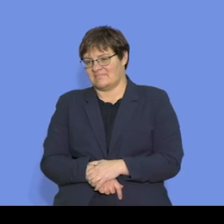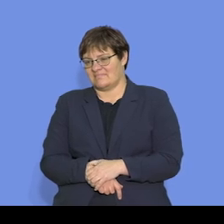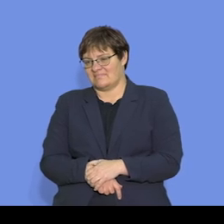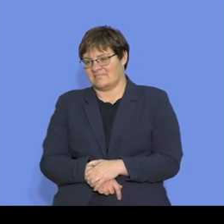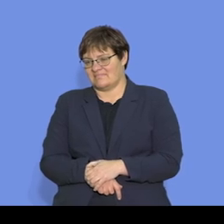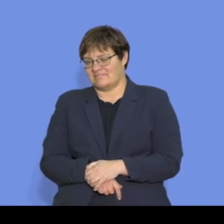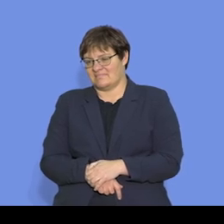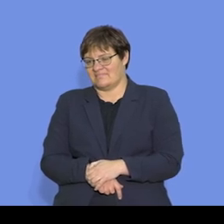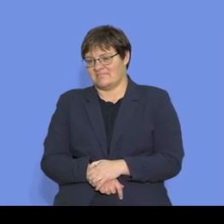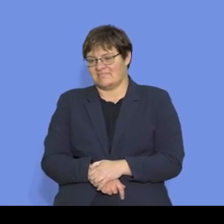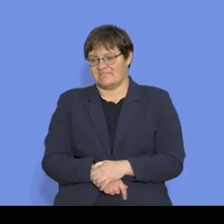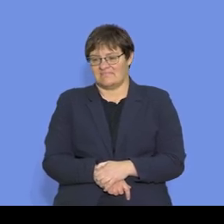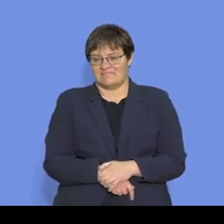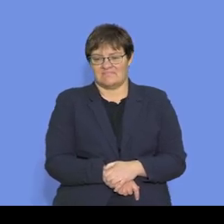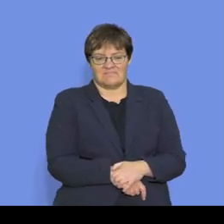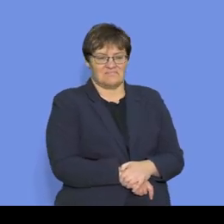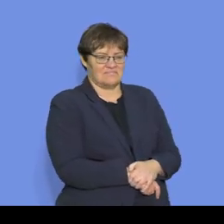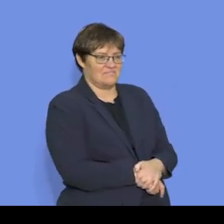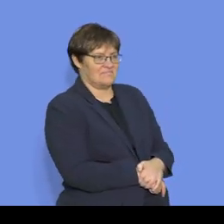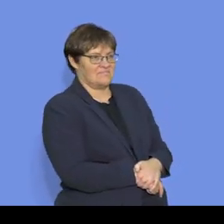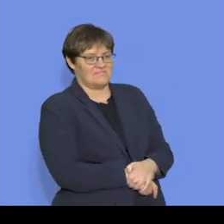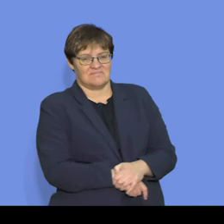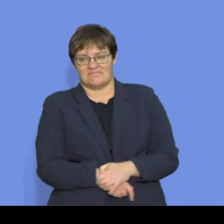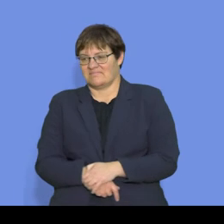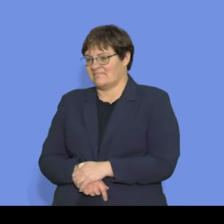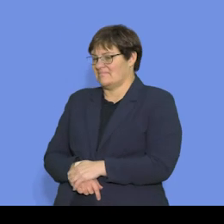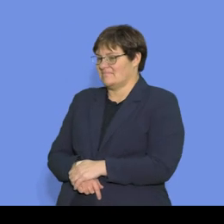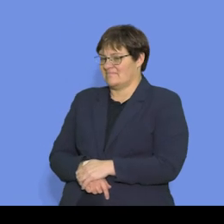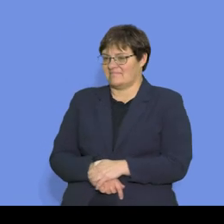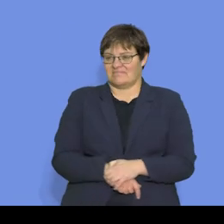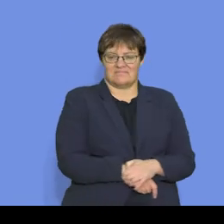to learn the names of all these animals and things like that.